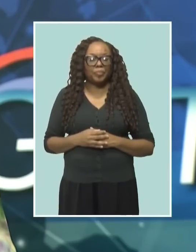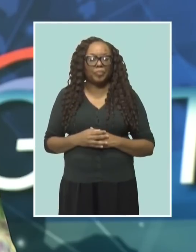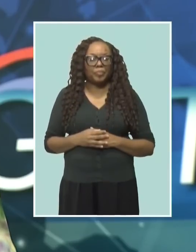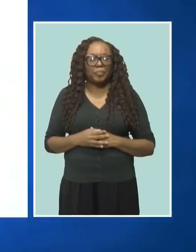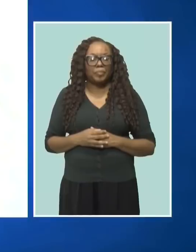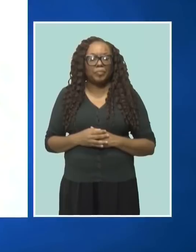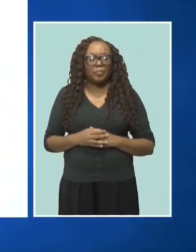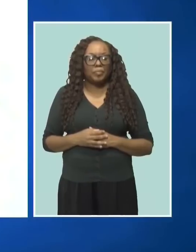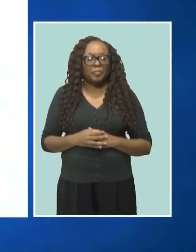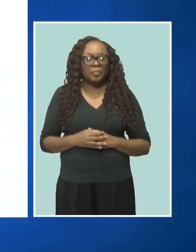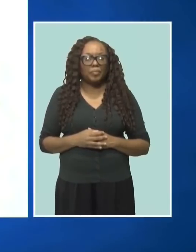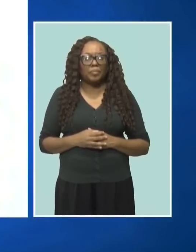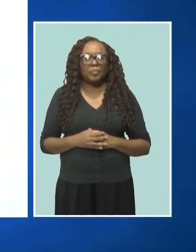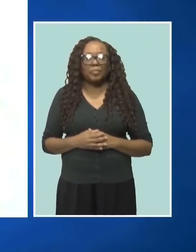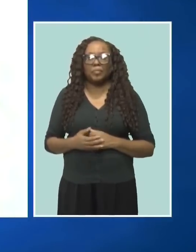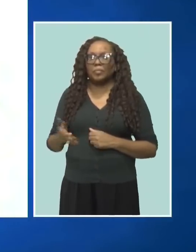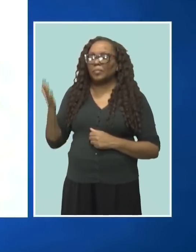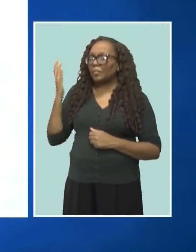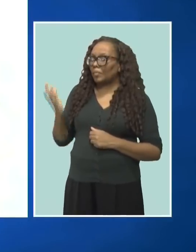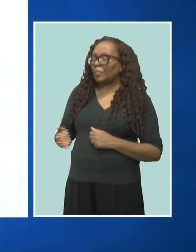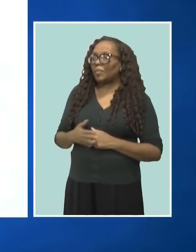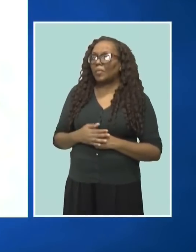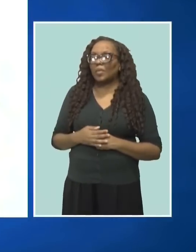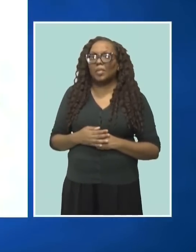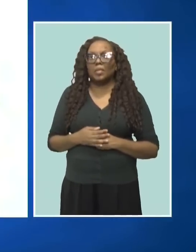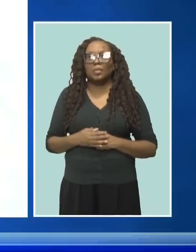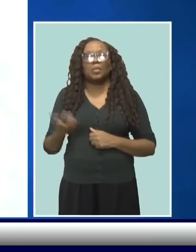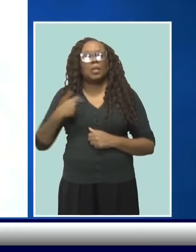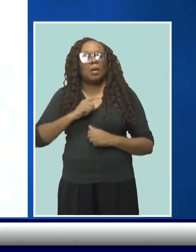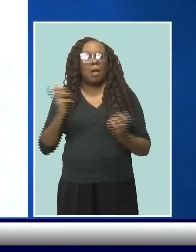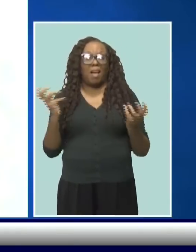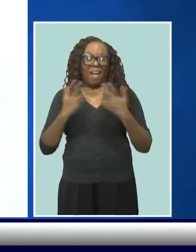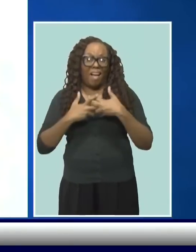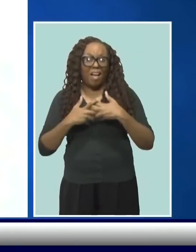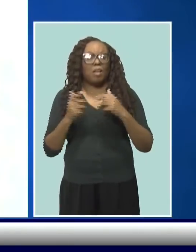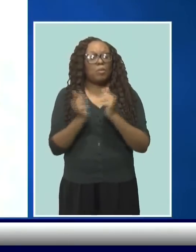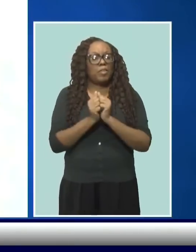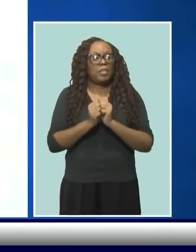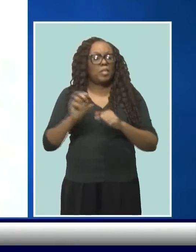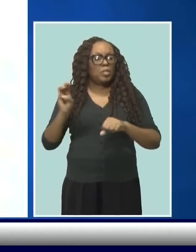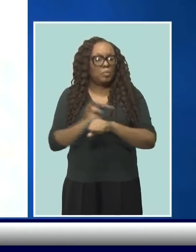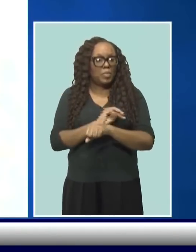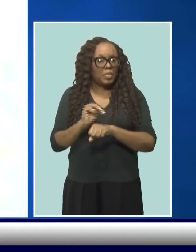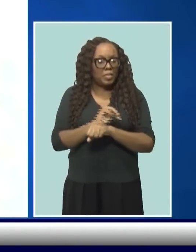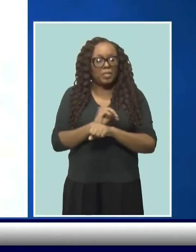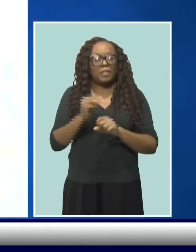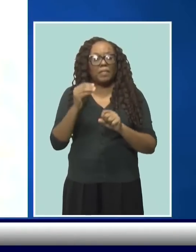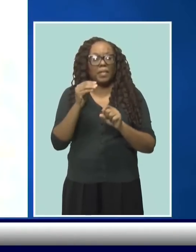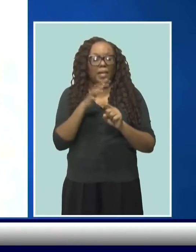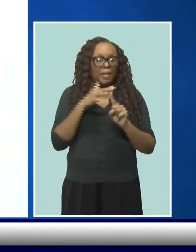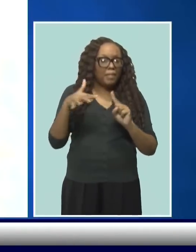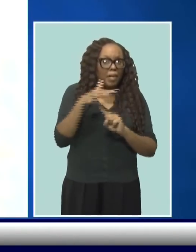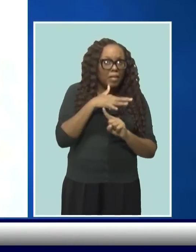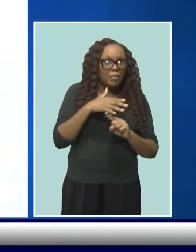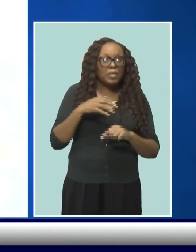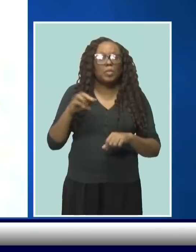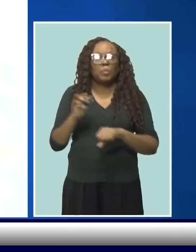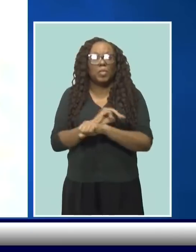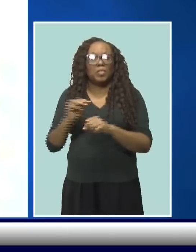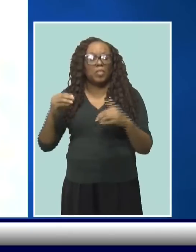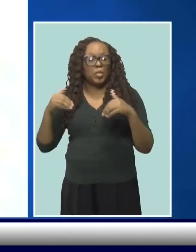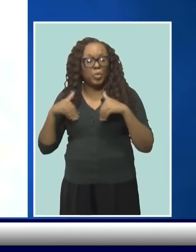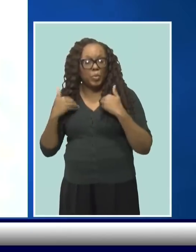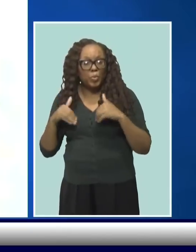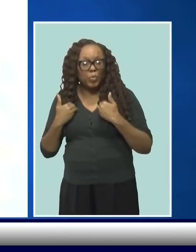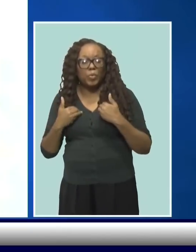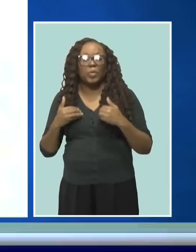As FAO, together with our partners in the Ministry of Agriculture, in the Ministry of Environment, in the Ministry of Youth, we're working